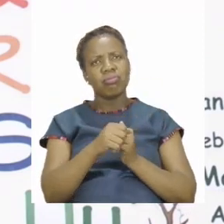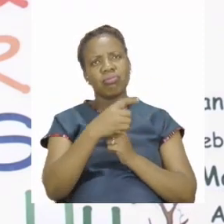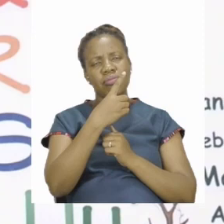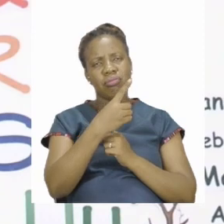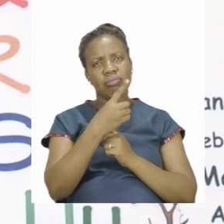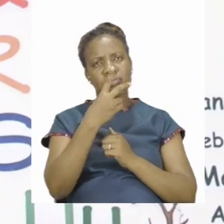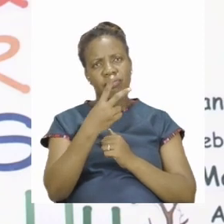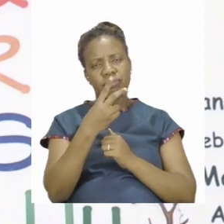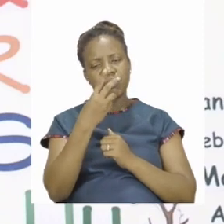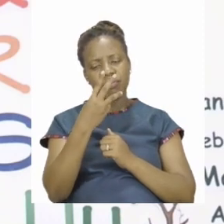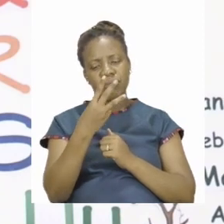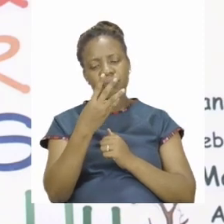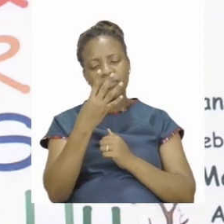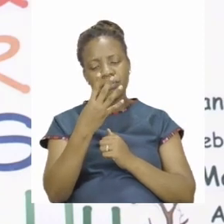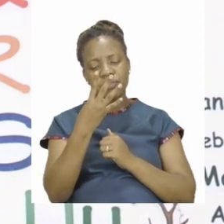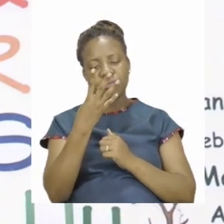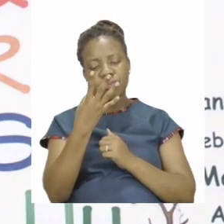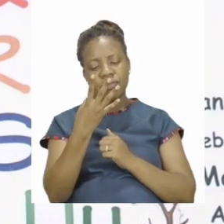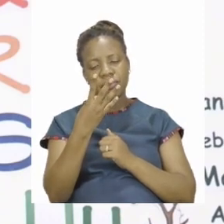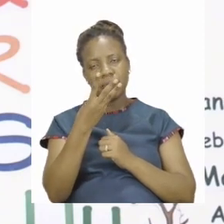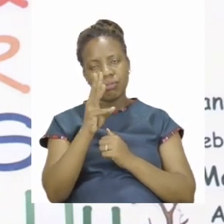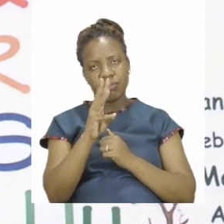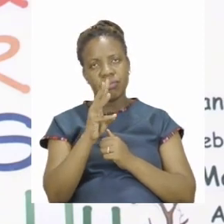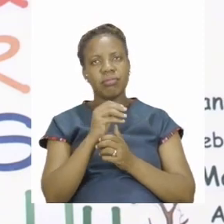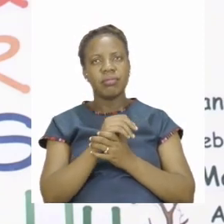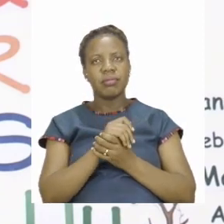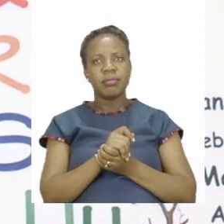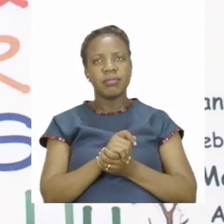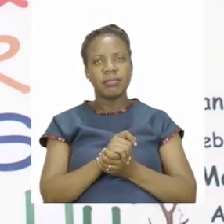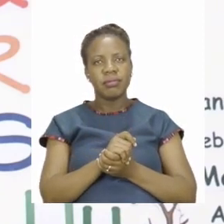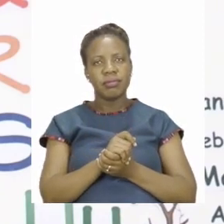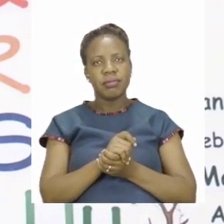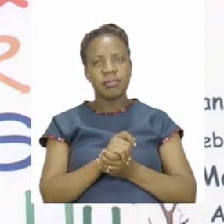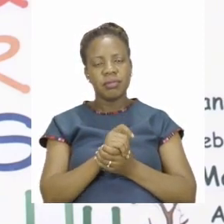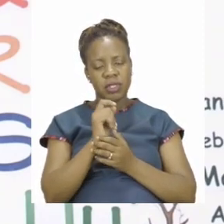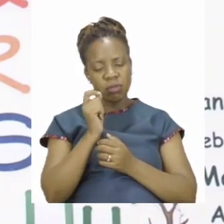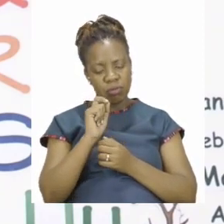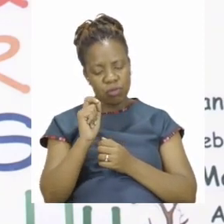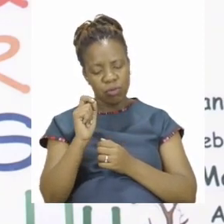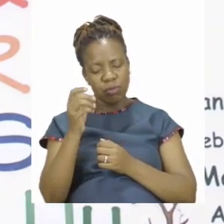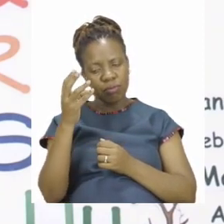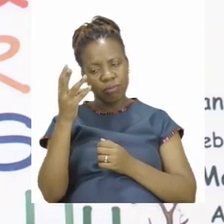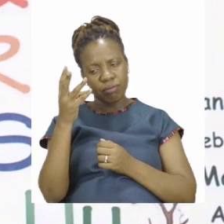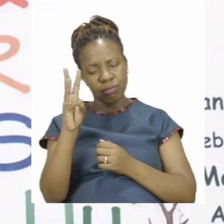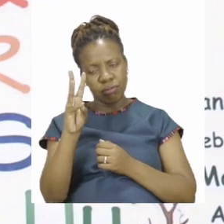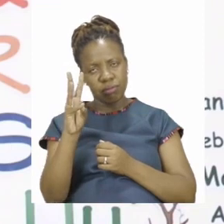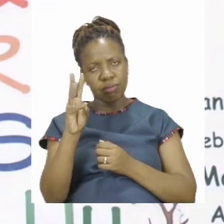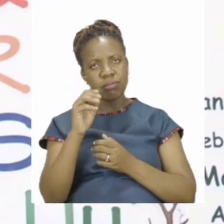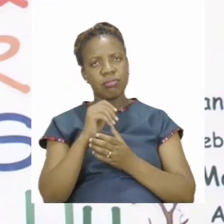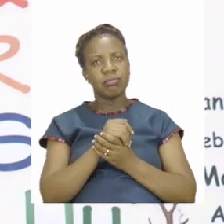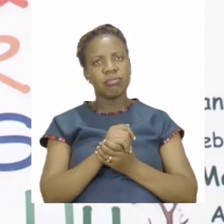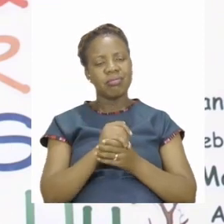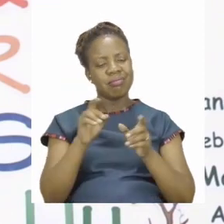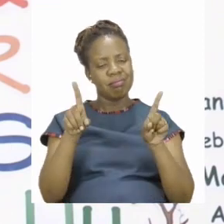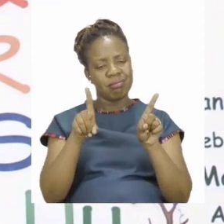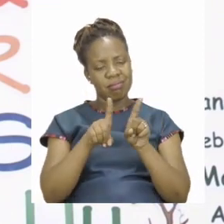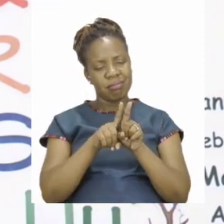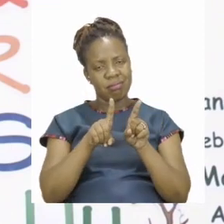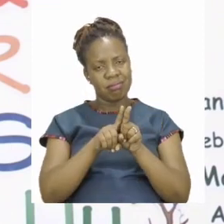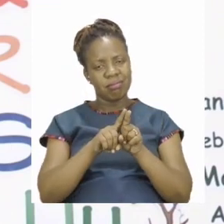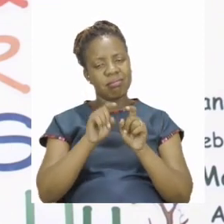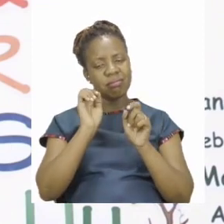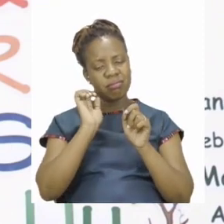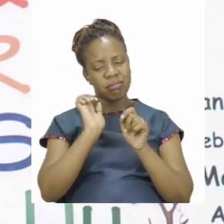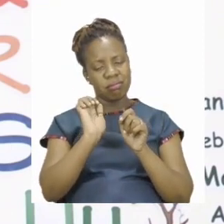4, 5, 6. And there you go. It is the same one that is in your books. So,